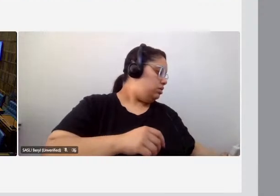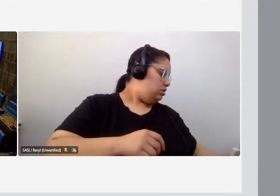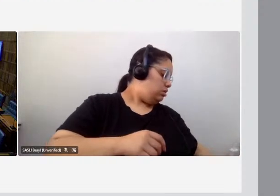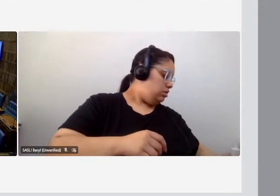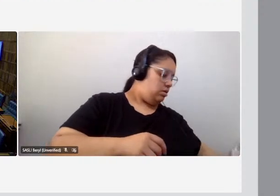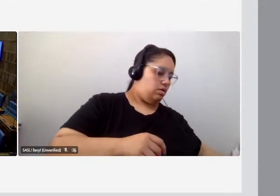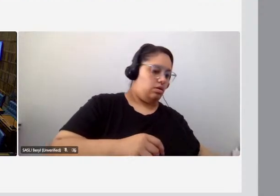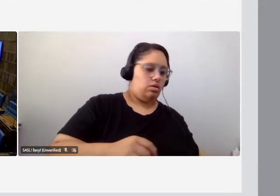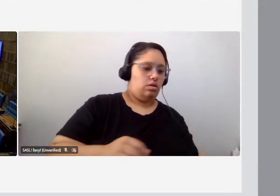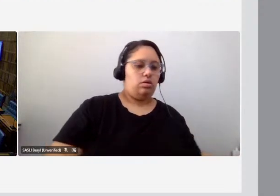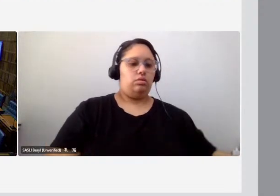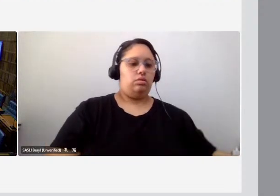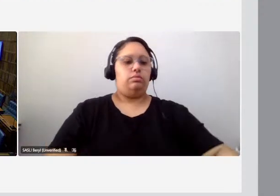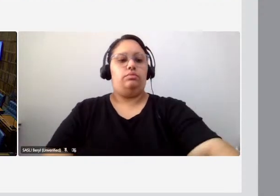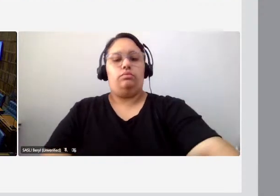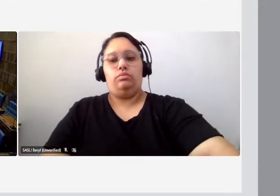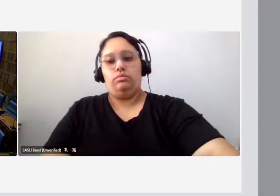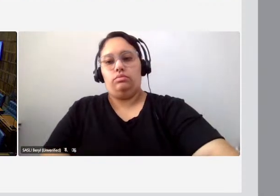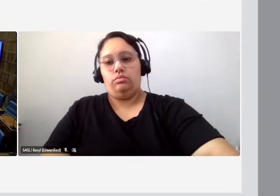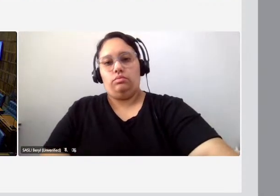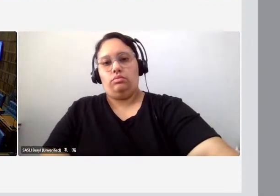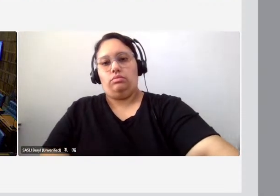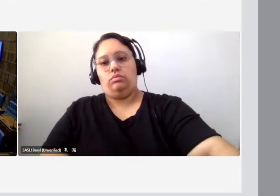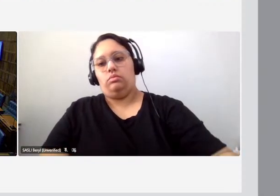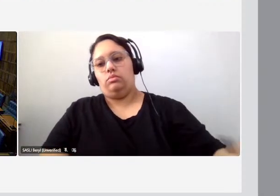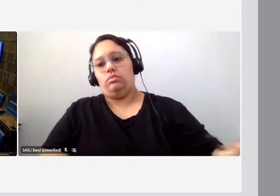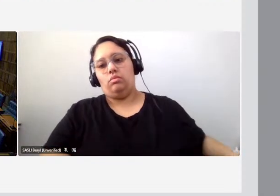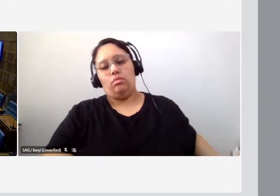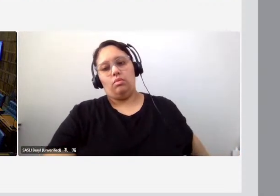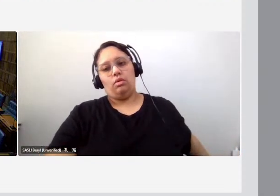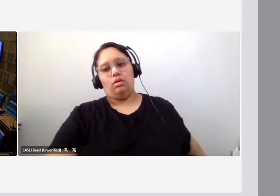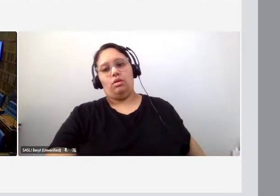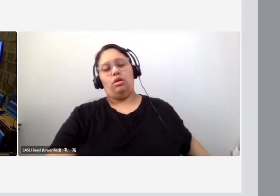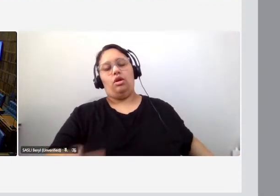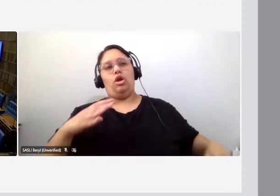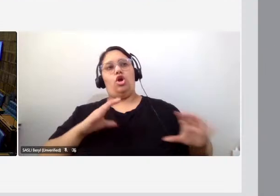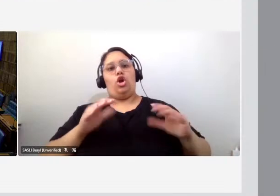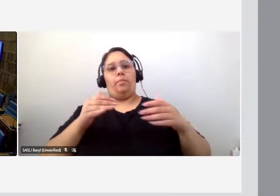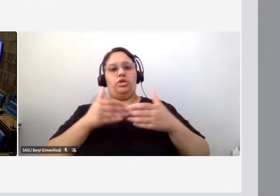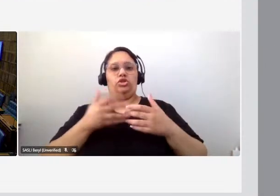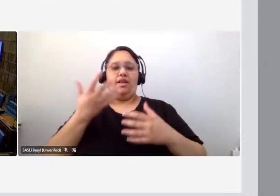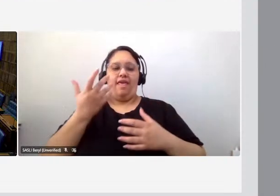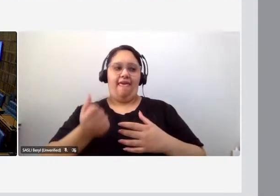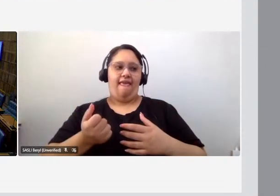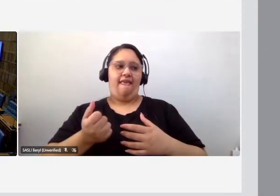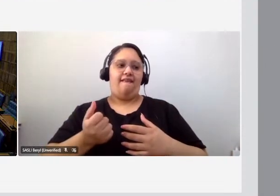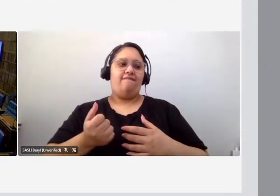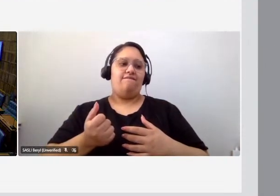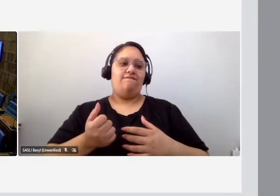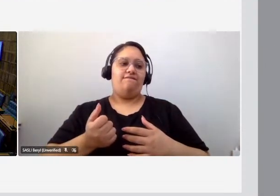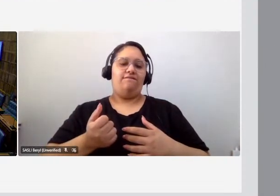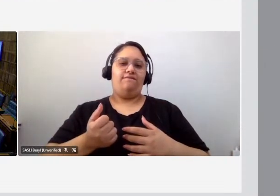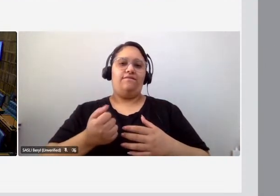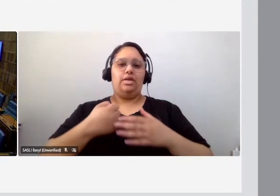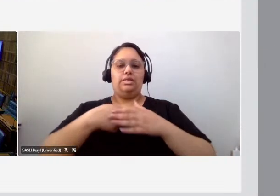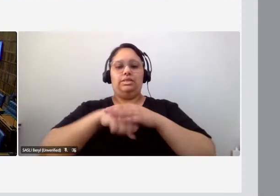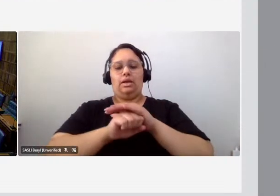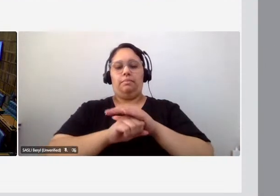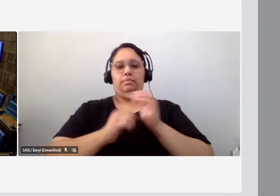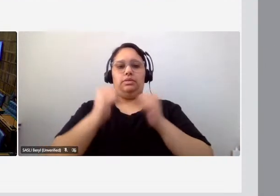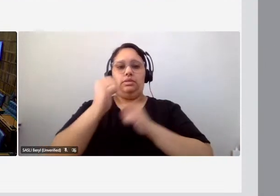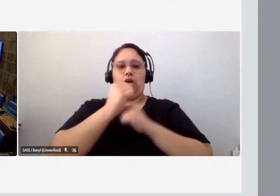get addressed under DCAS. The Commission has a substructure,